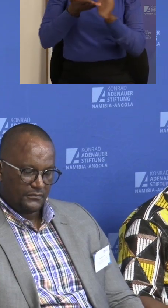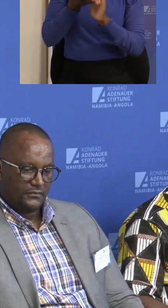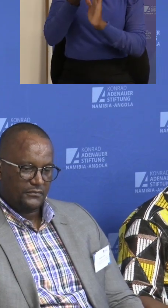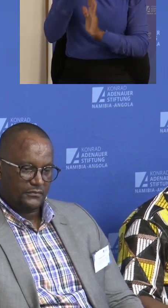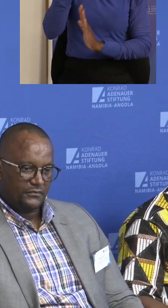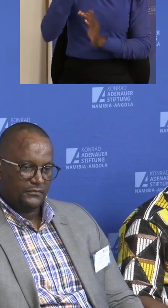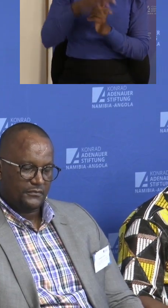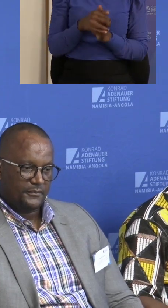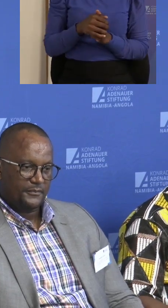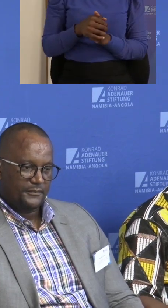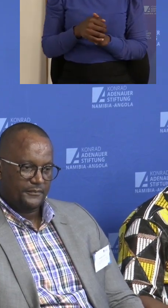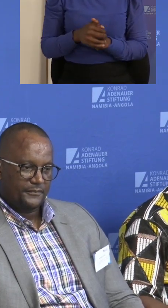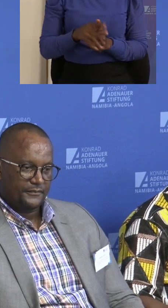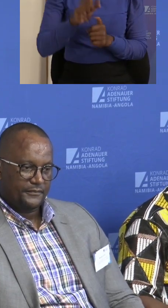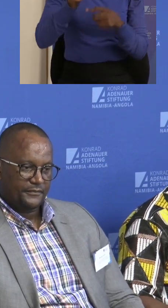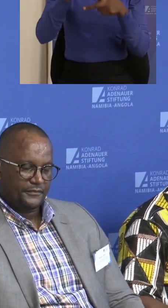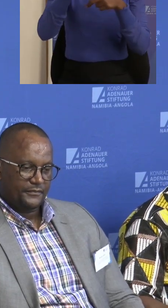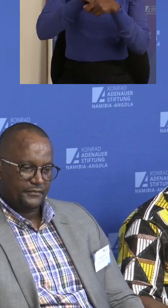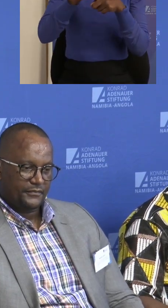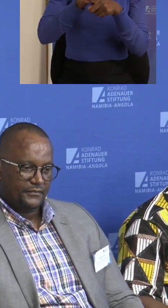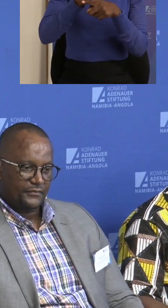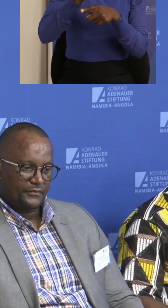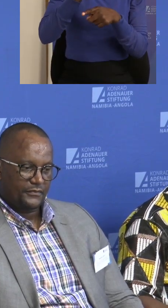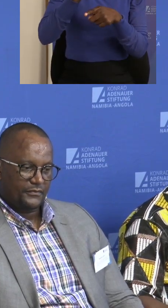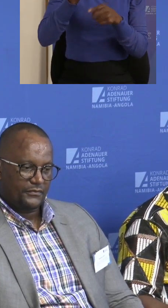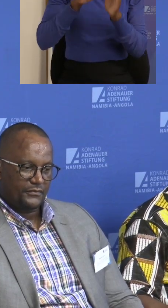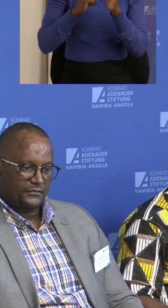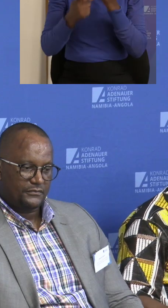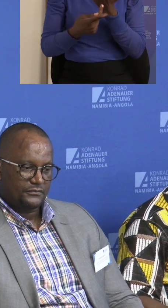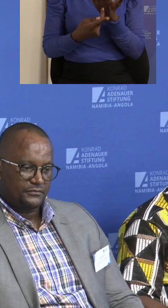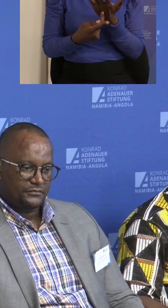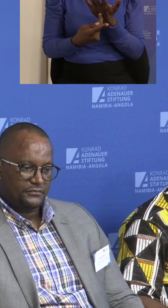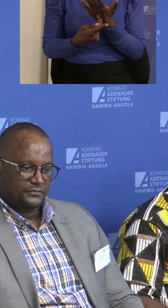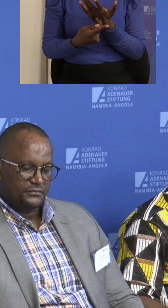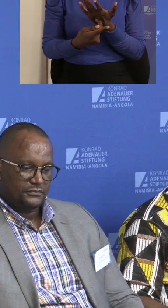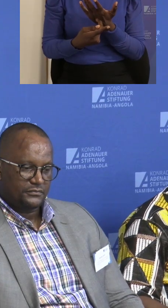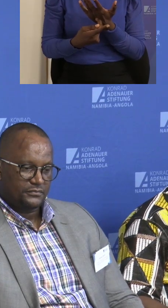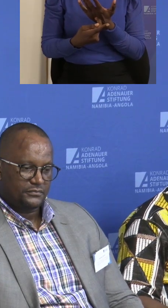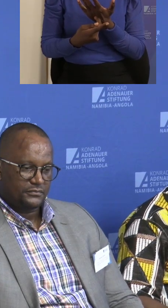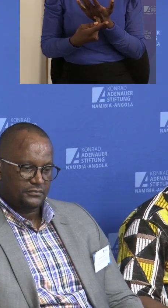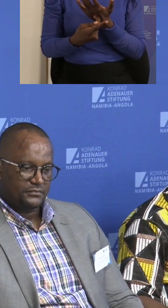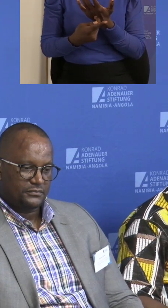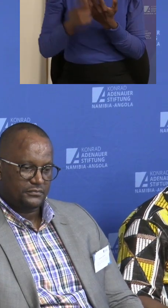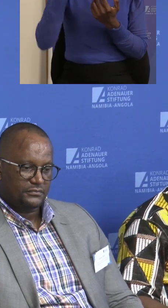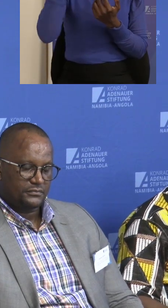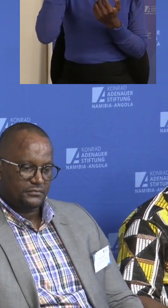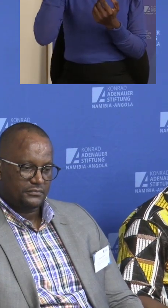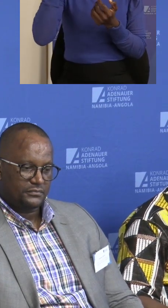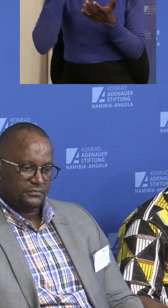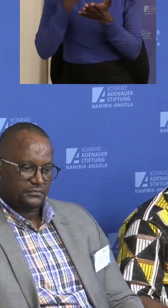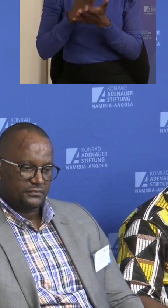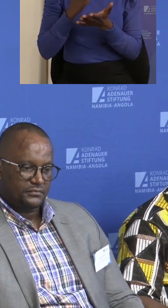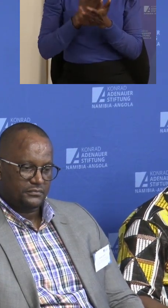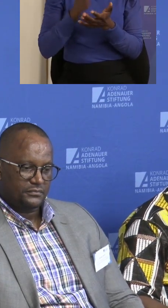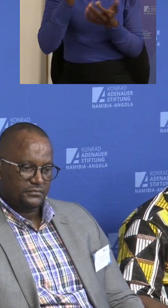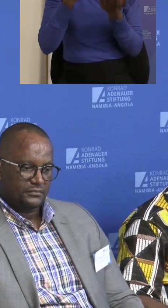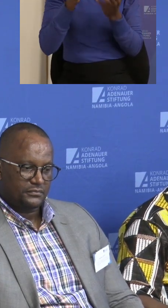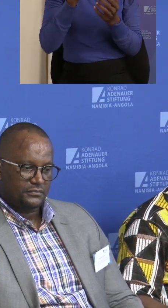Ladies and gentlemen, TVET program is a promising, not alternative, but another way